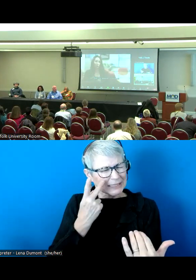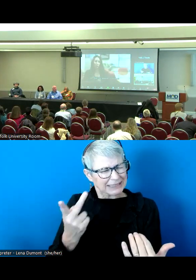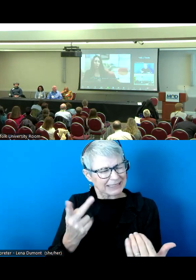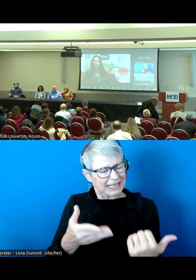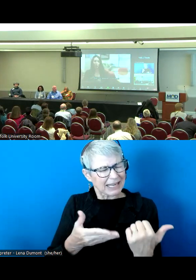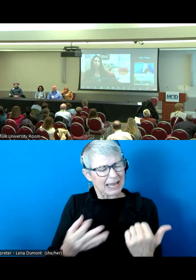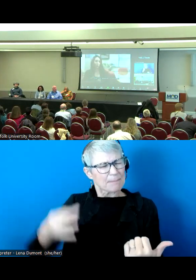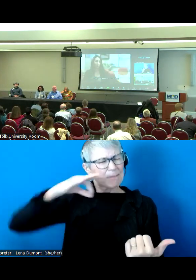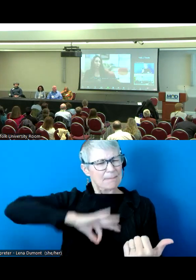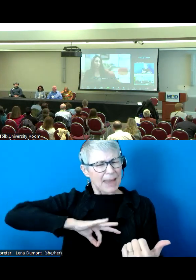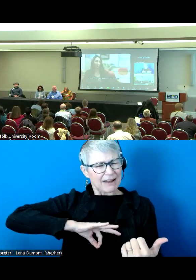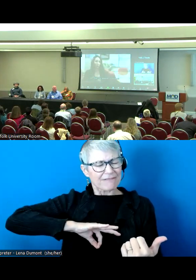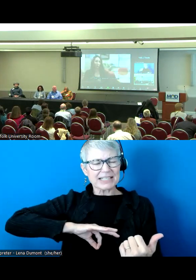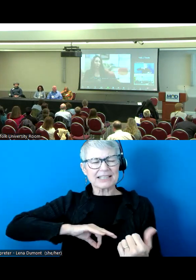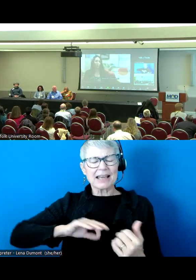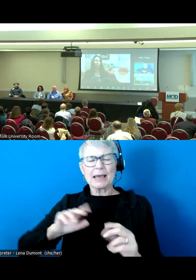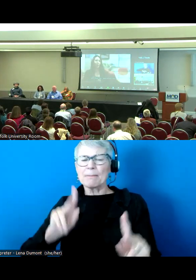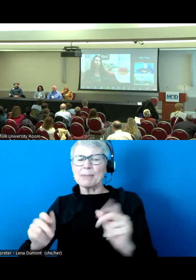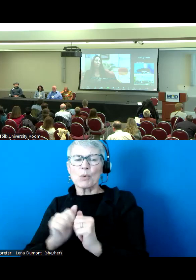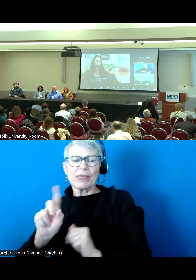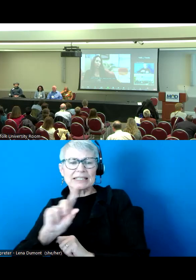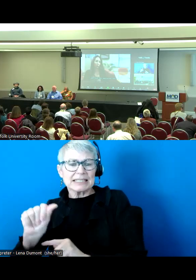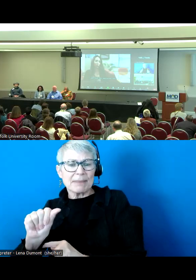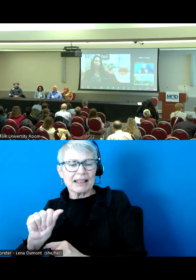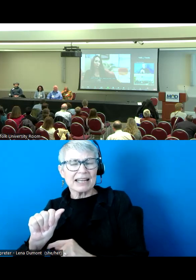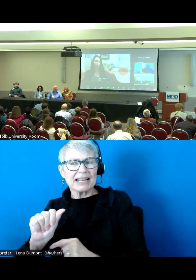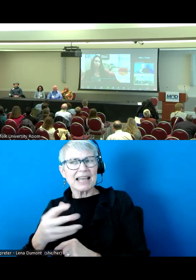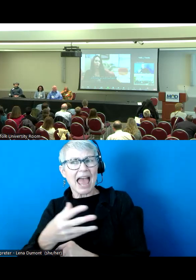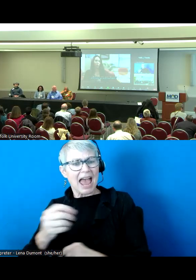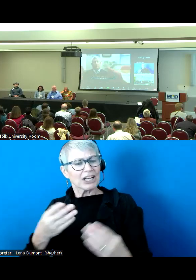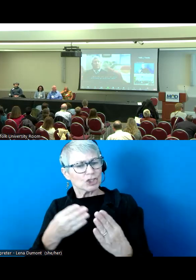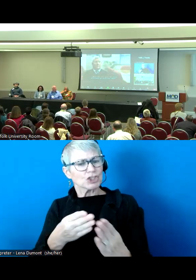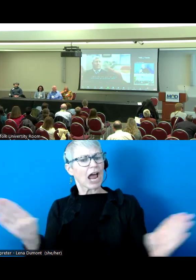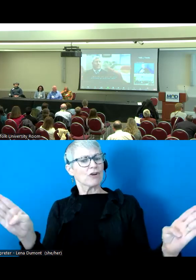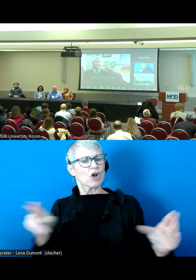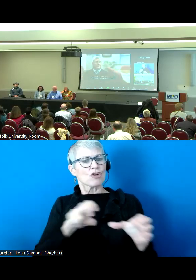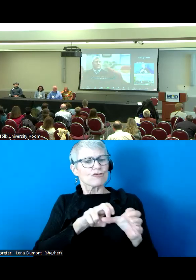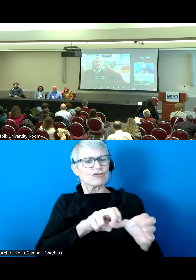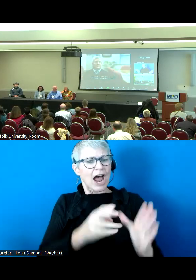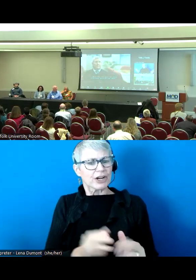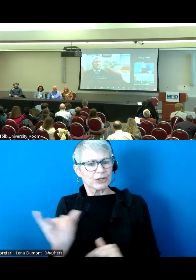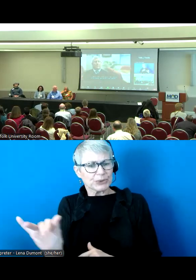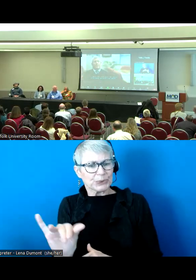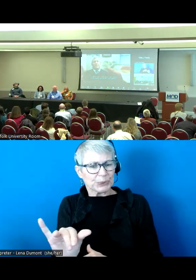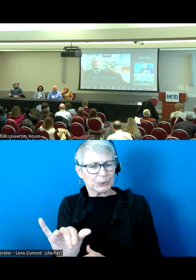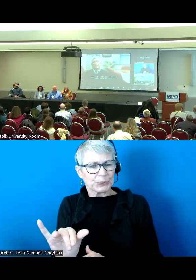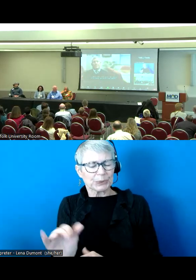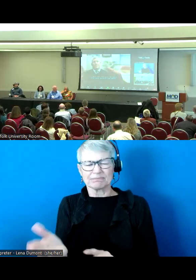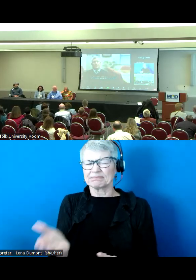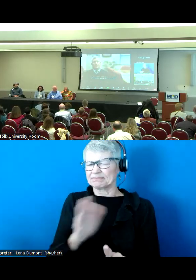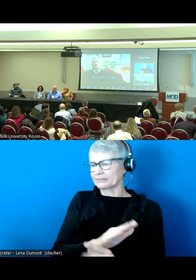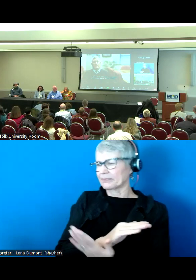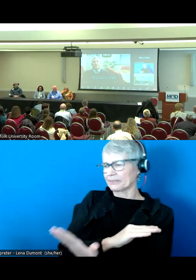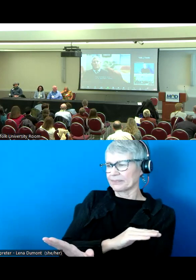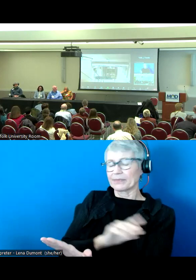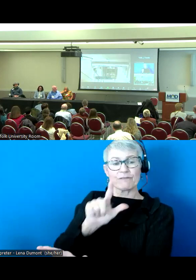but also the general ridership and also our employees too. Well, for the past 28 years I've been here at the